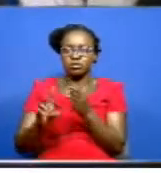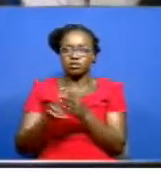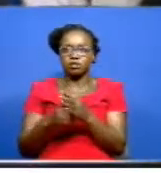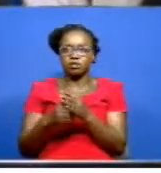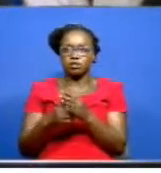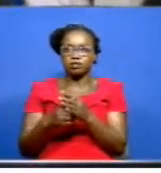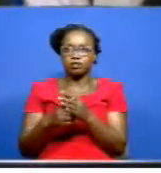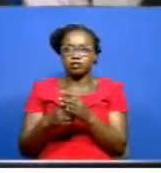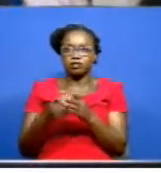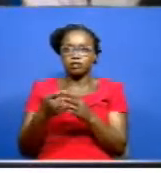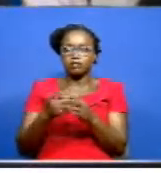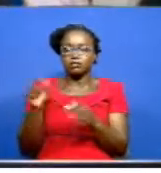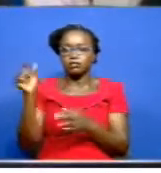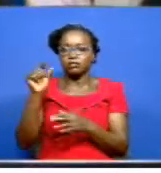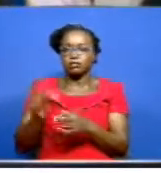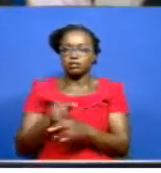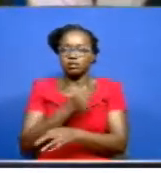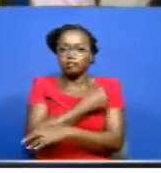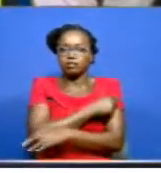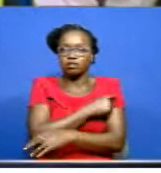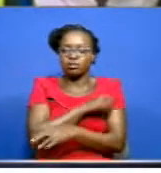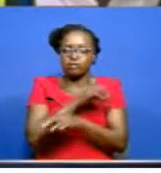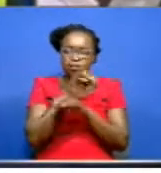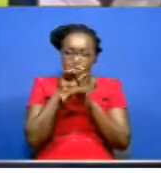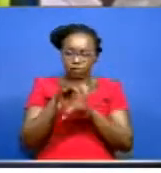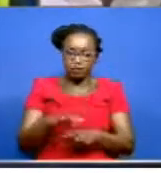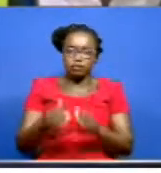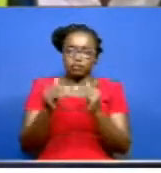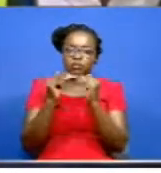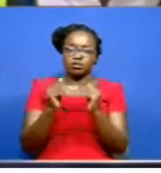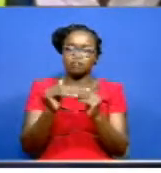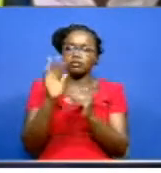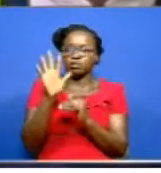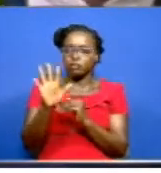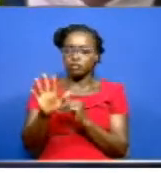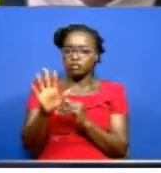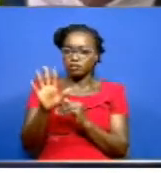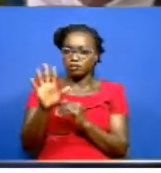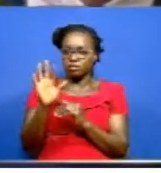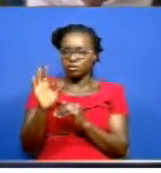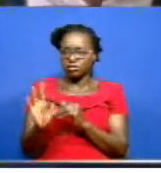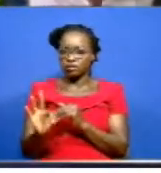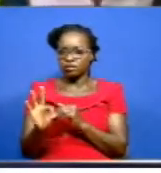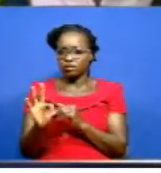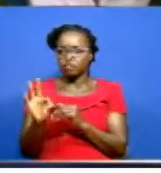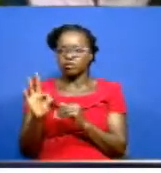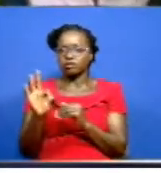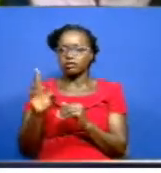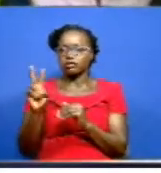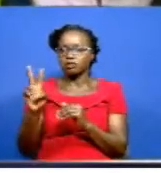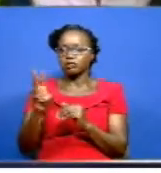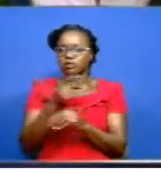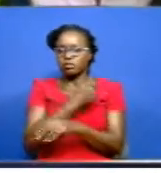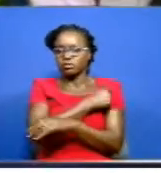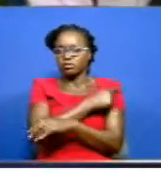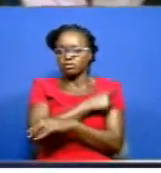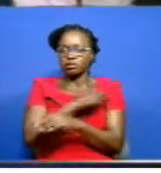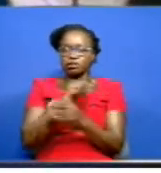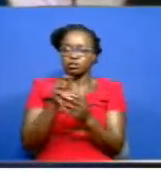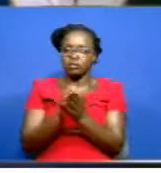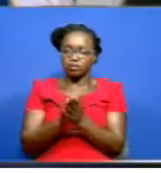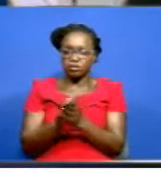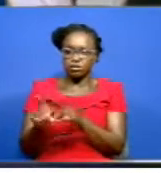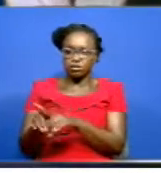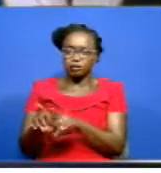the regional hospitals, down to the level 4s, level 3s, and level 2 hospitals. And we will